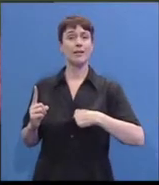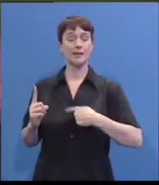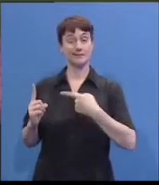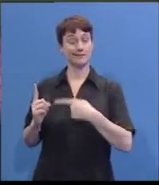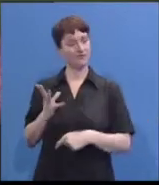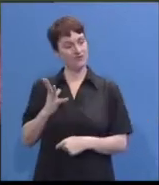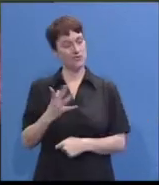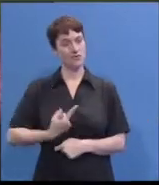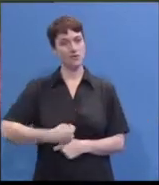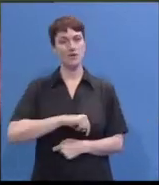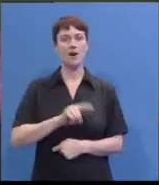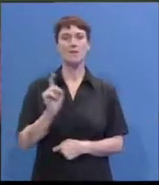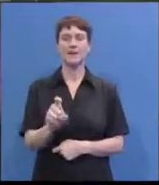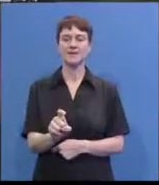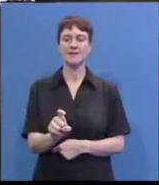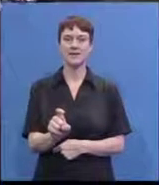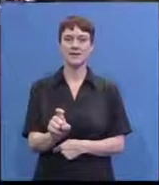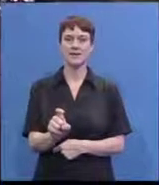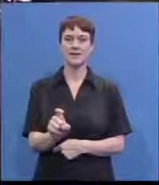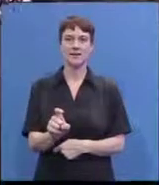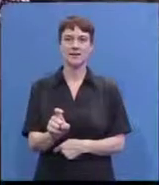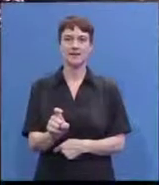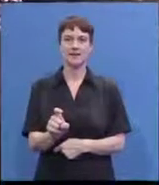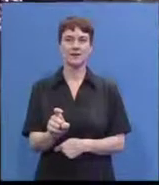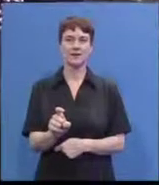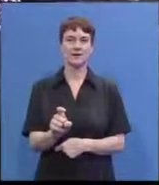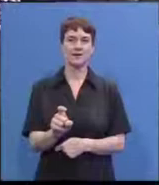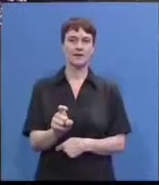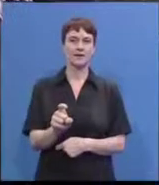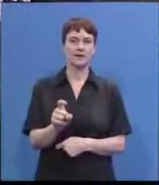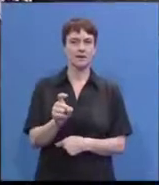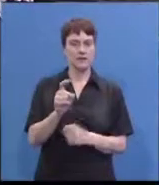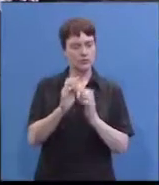to be his memorial.